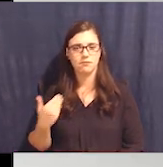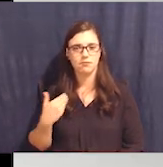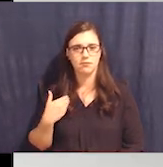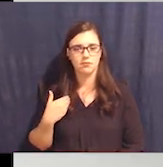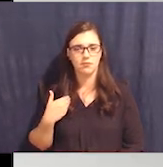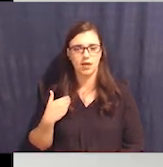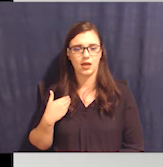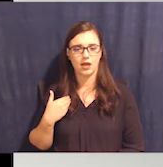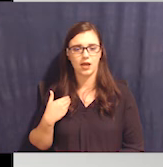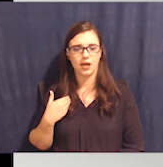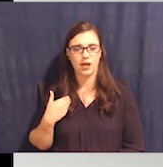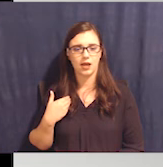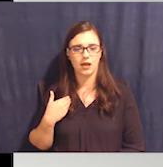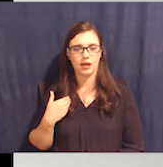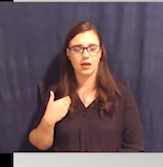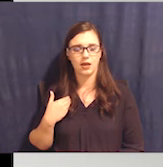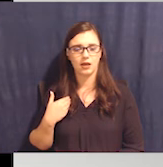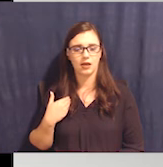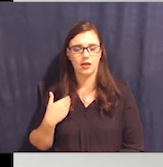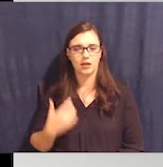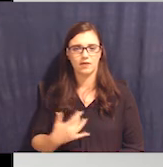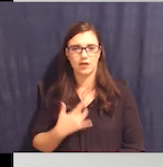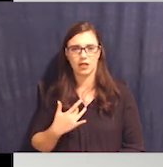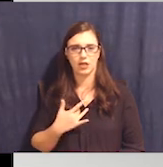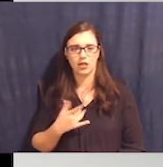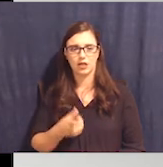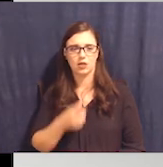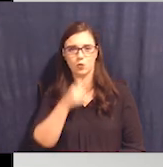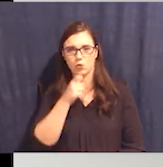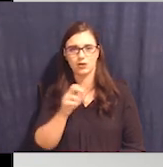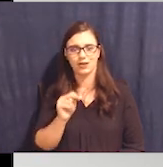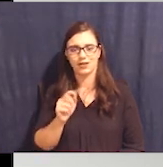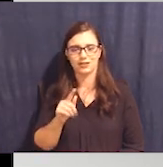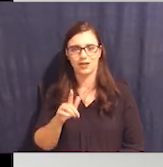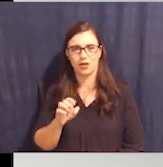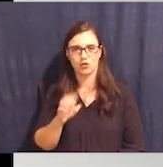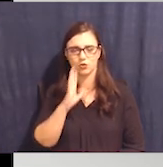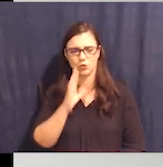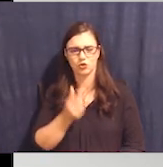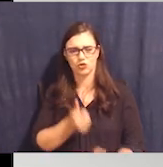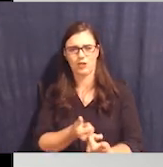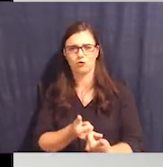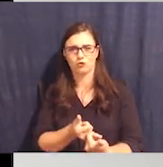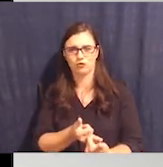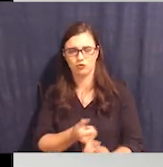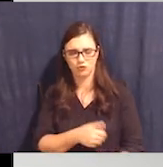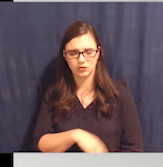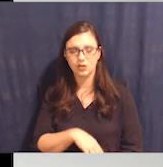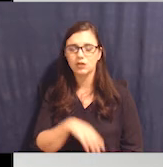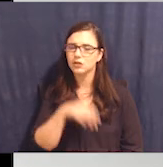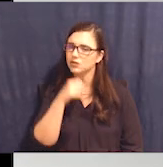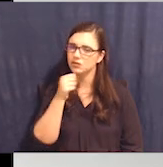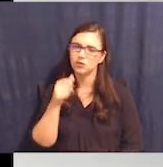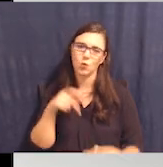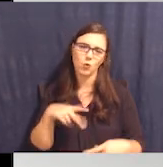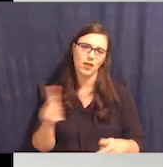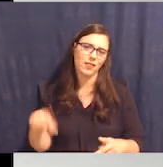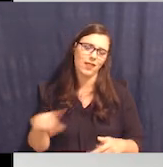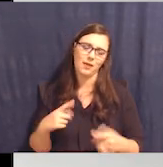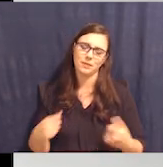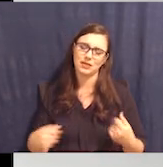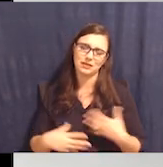kind of had the modus operandi that they weren't entitled to it and they were challenging them.